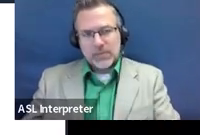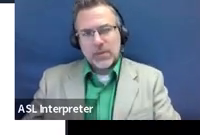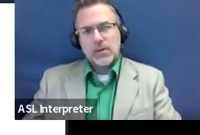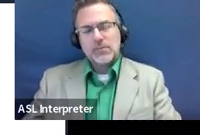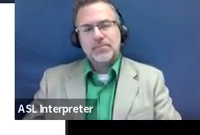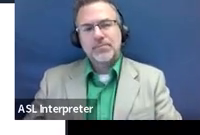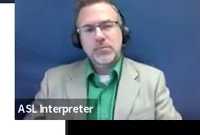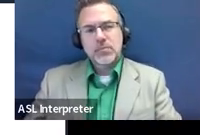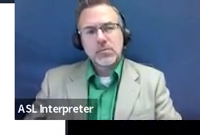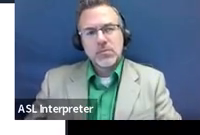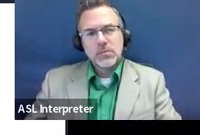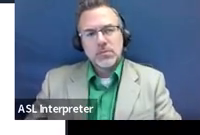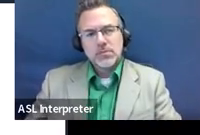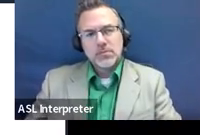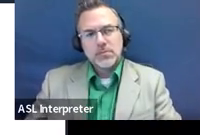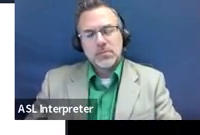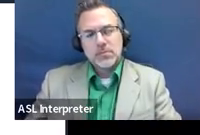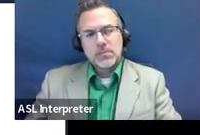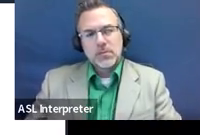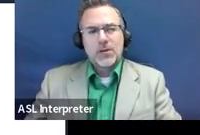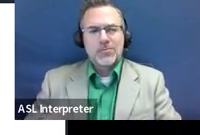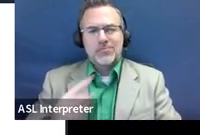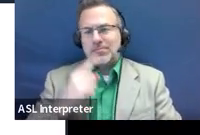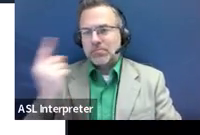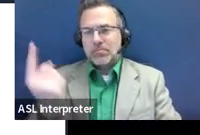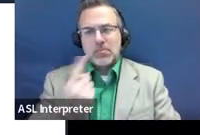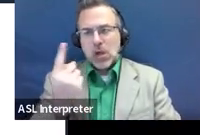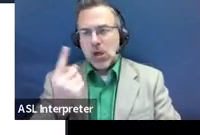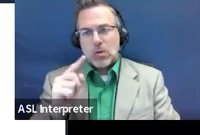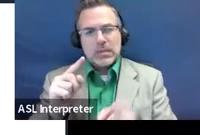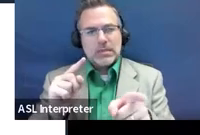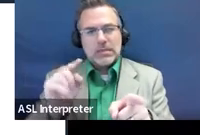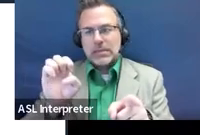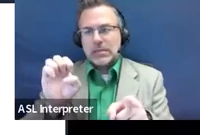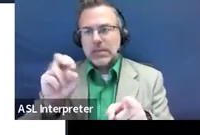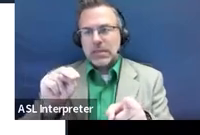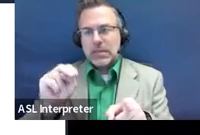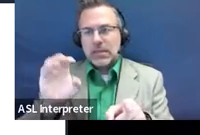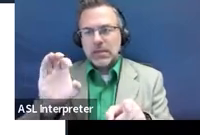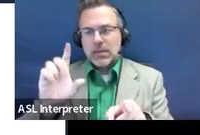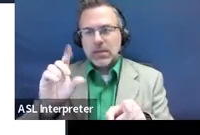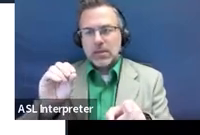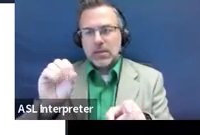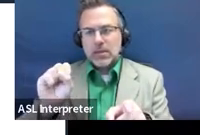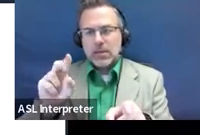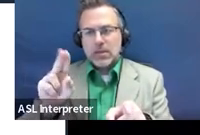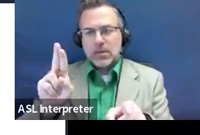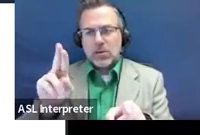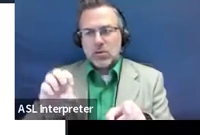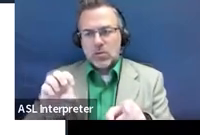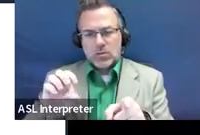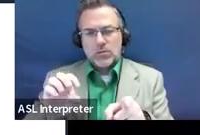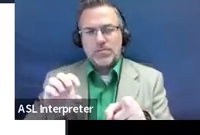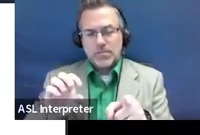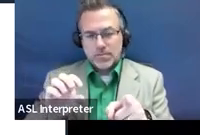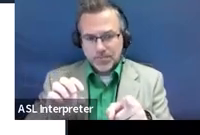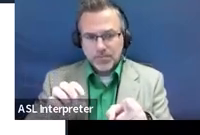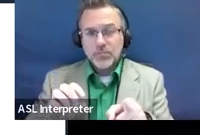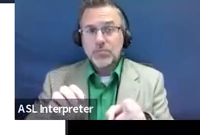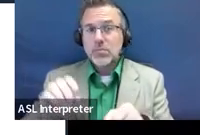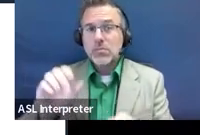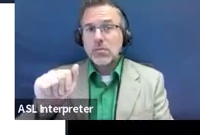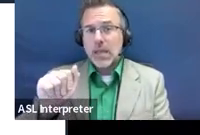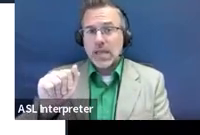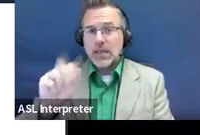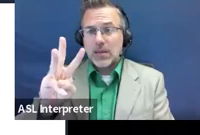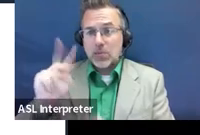And then there's always an enclosure spot on most of the forms, but on the advanced written notice, this